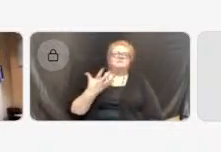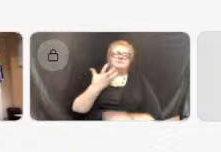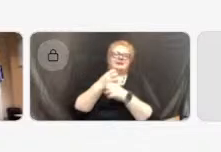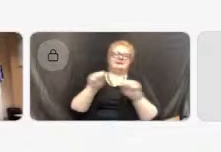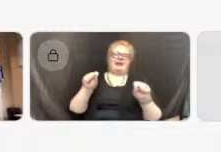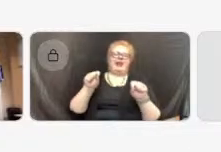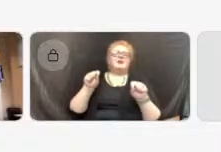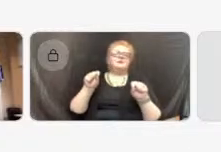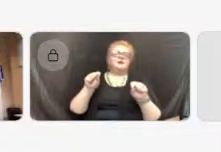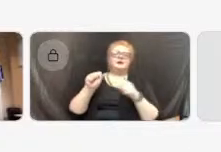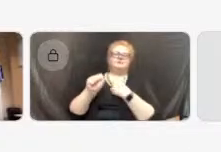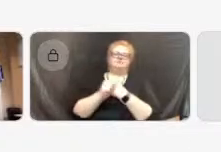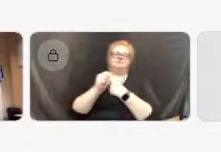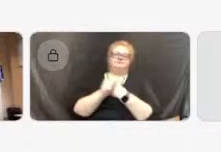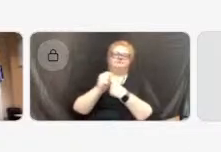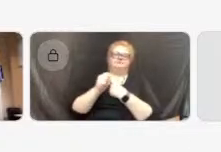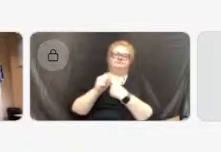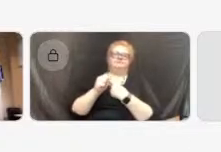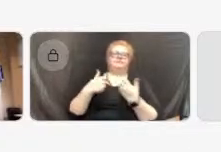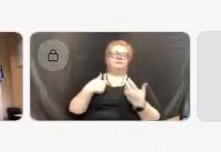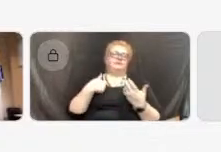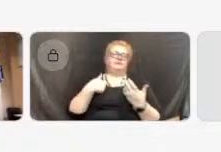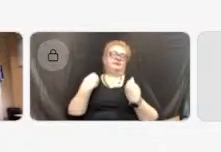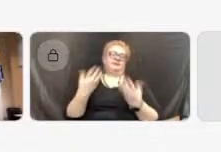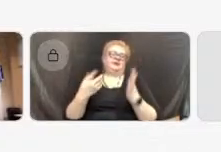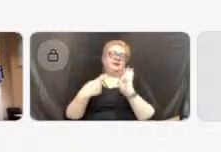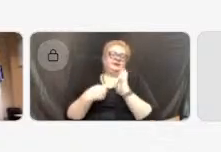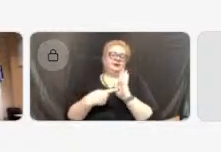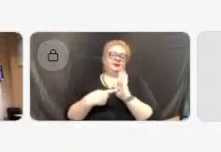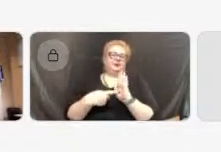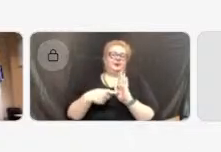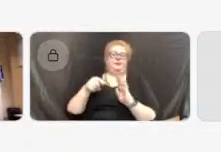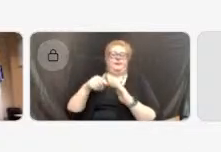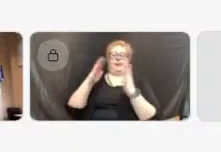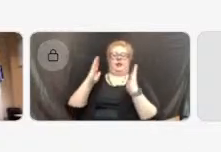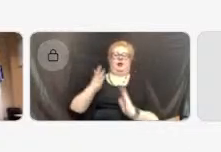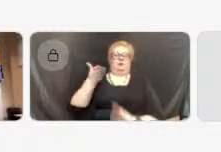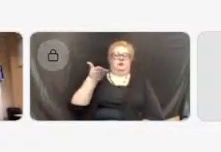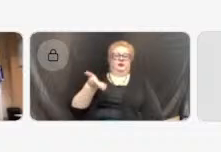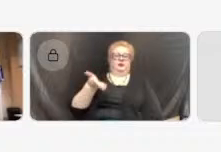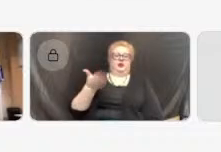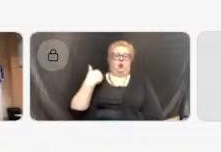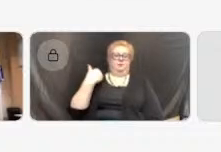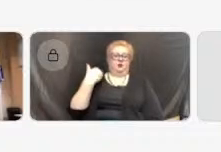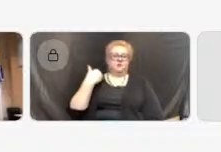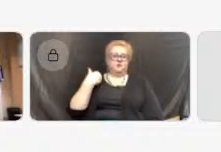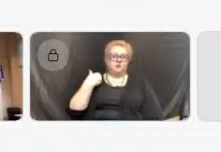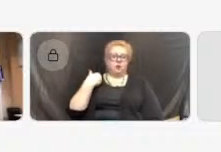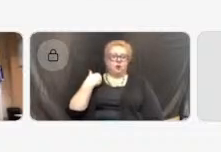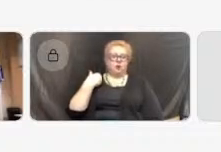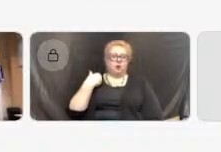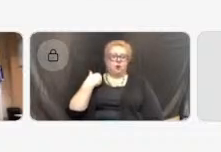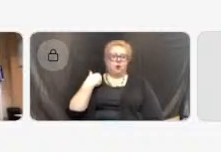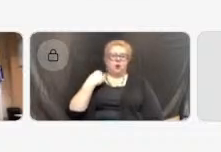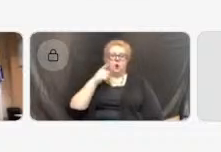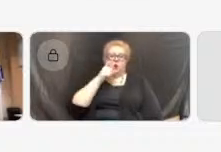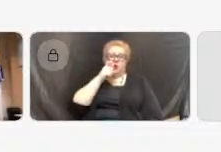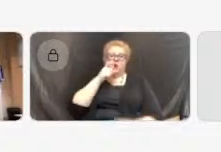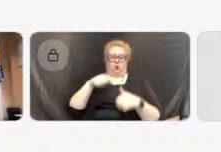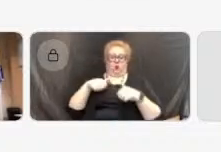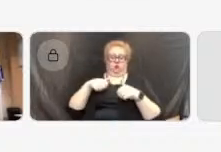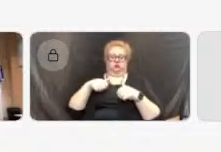hazard. I will give you an example. The house that was on that property before the current